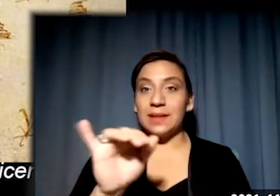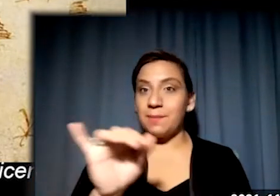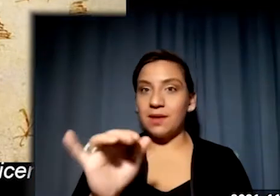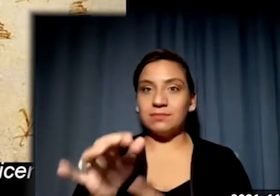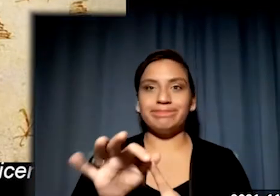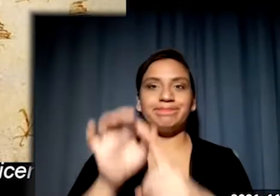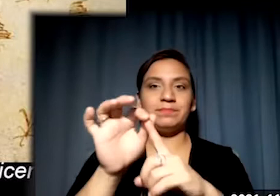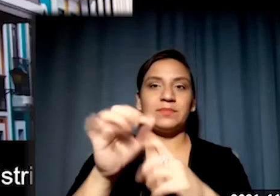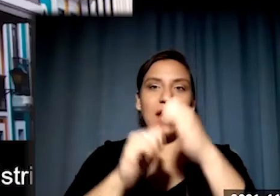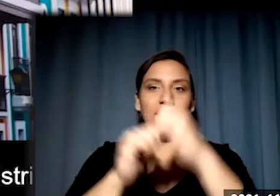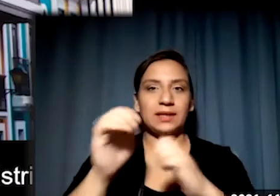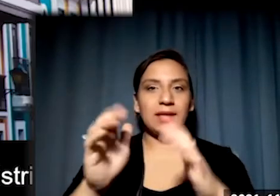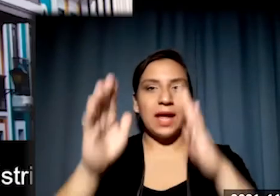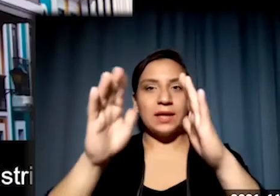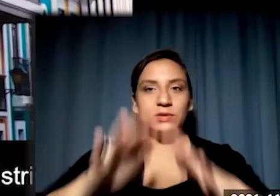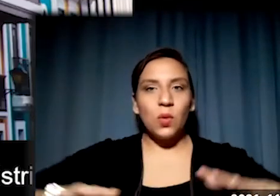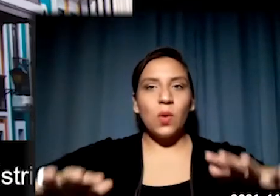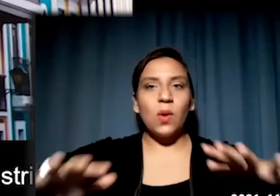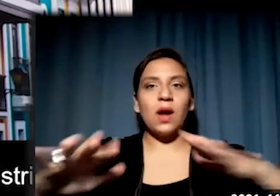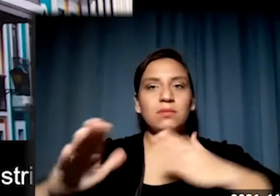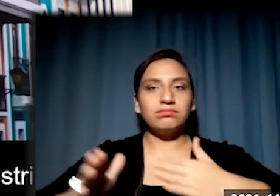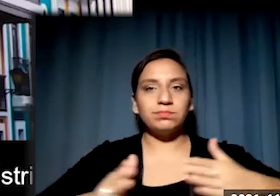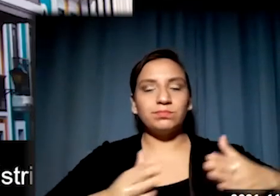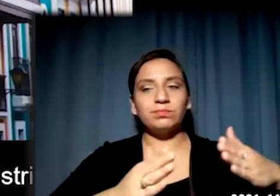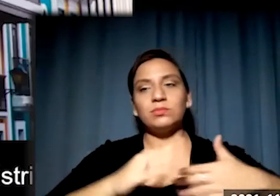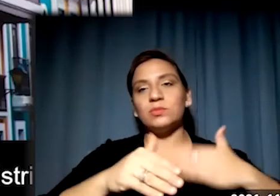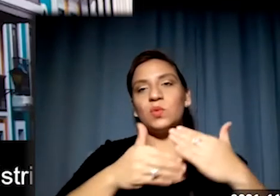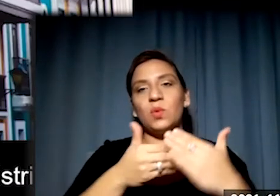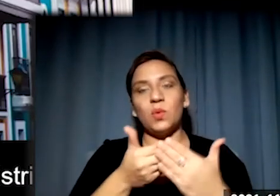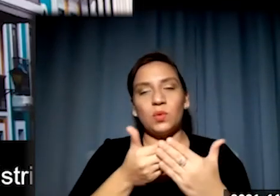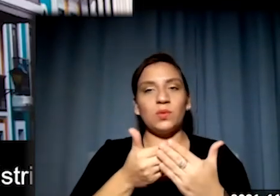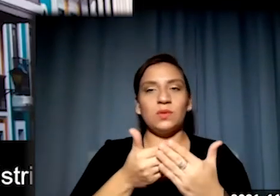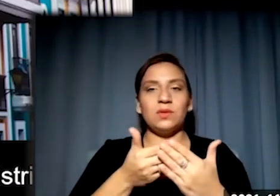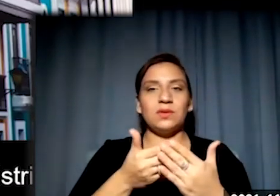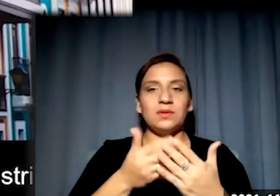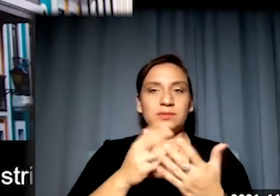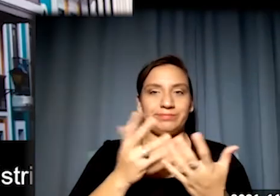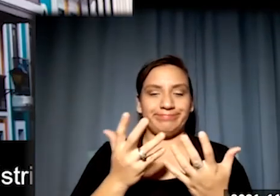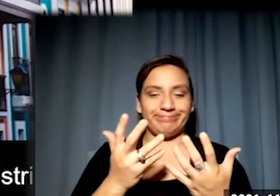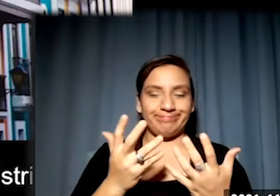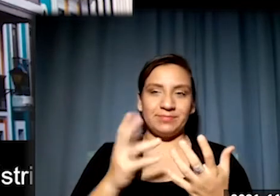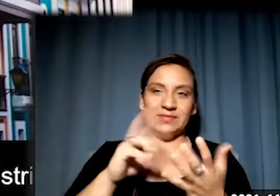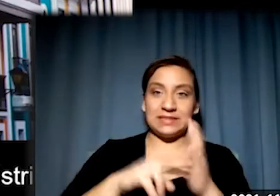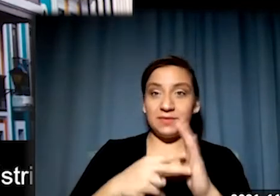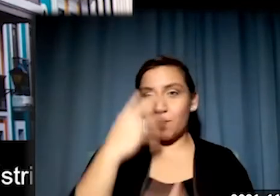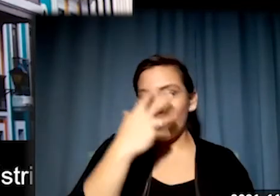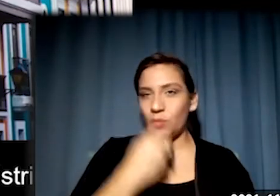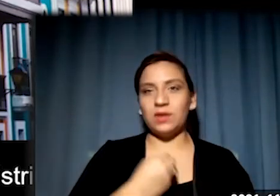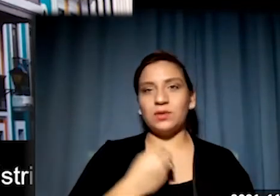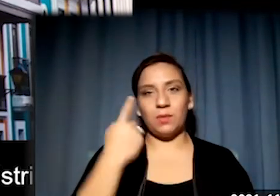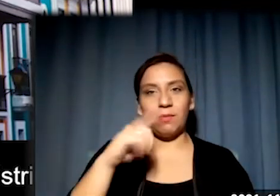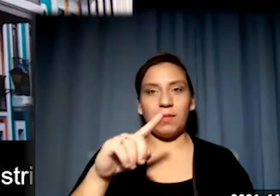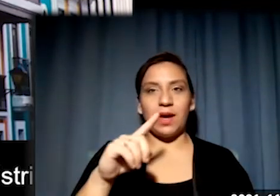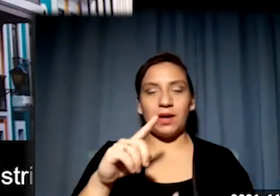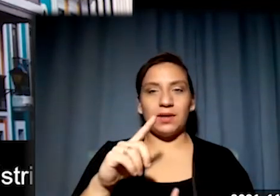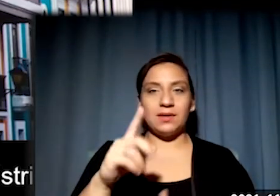unique location for a city. Old San Juan, it's etched in our hearts. It is the place